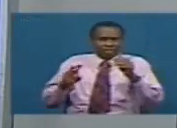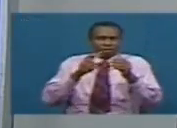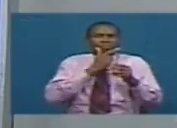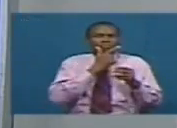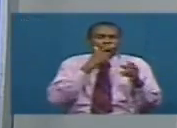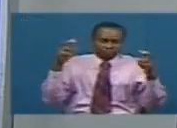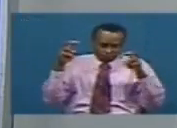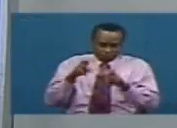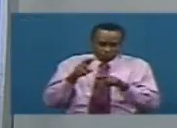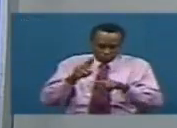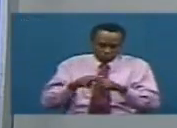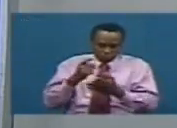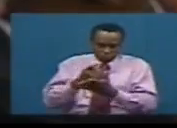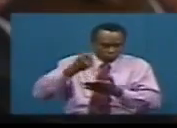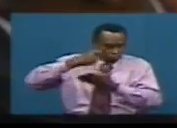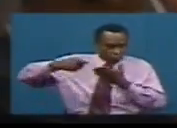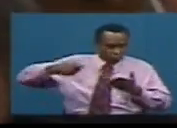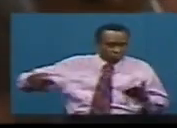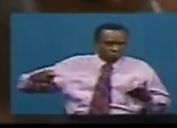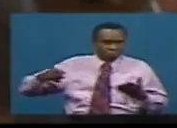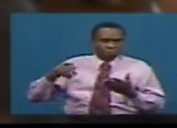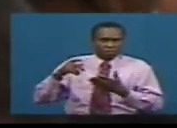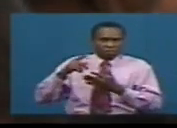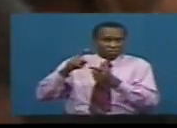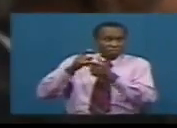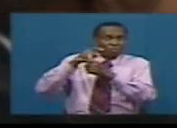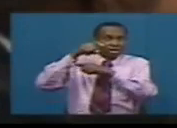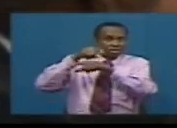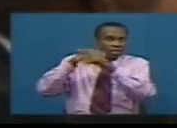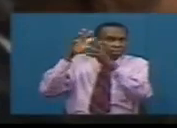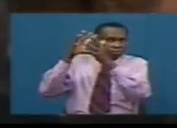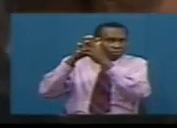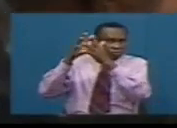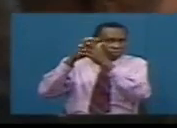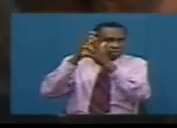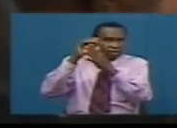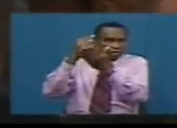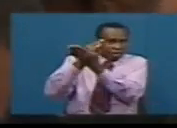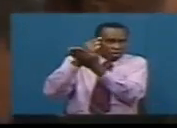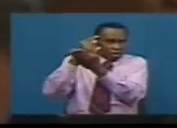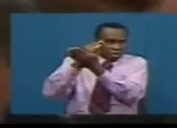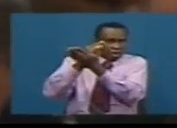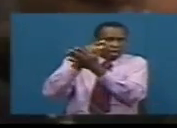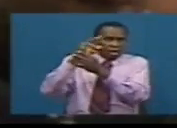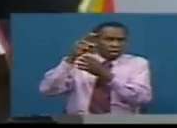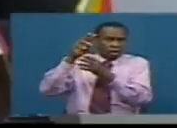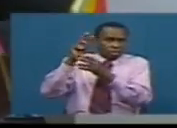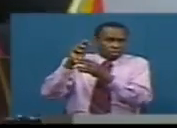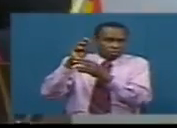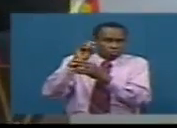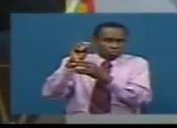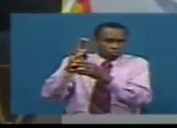Edward Nyarko reports. The first time Ghana and the U.S. signed an MOU of this nature was in the